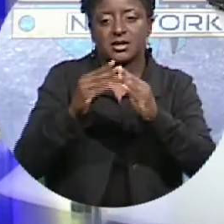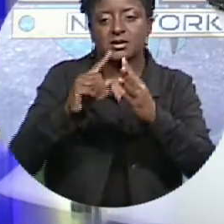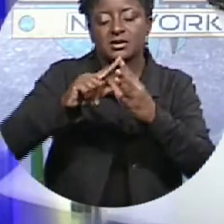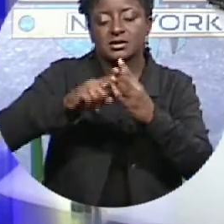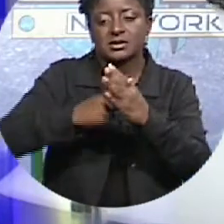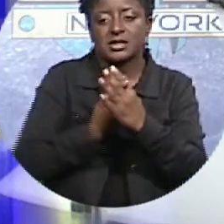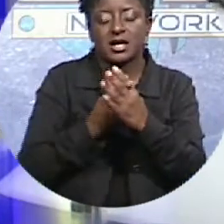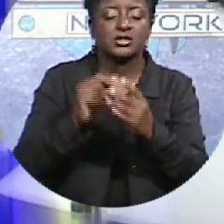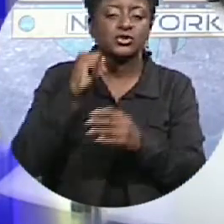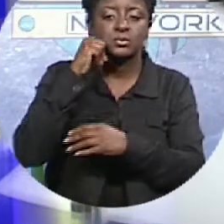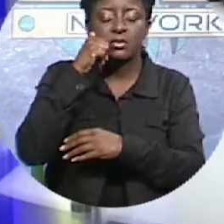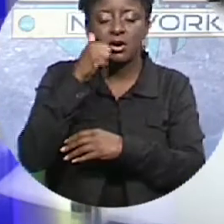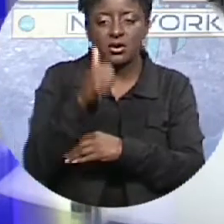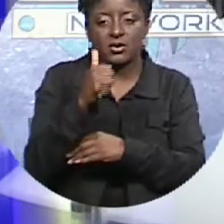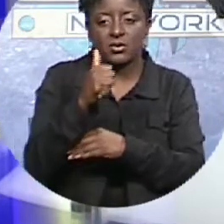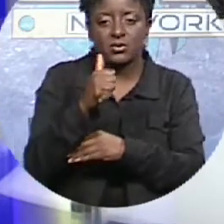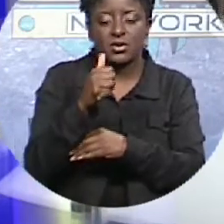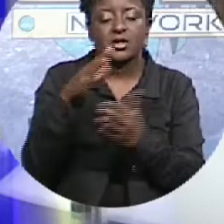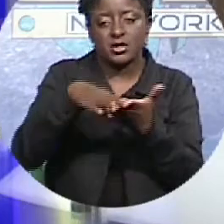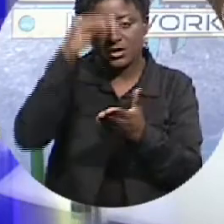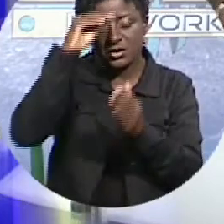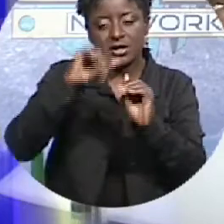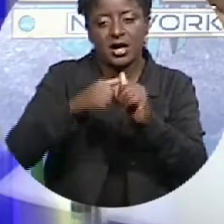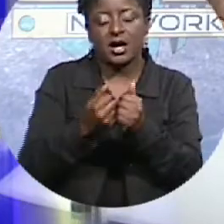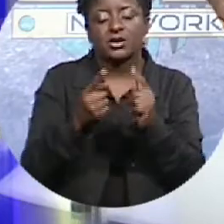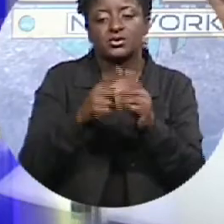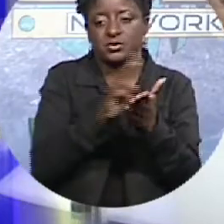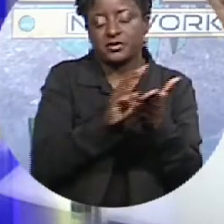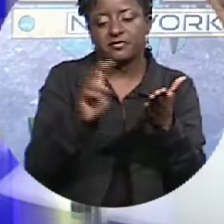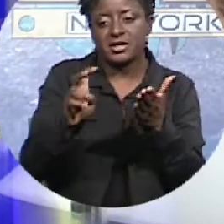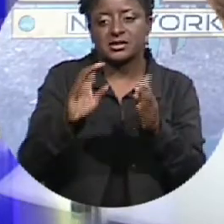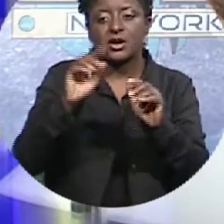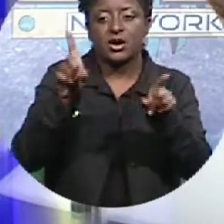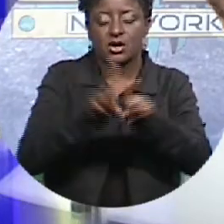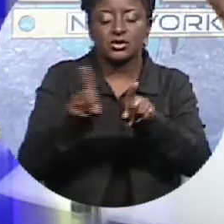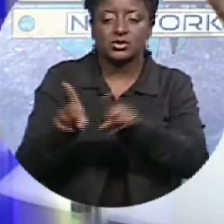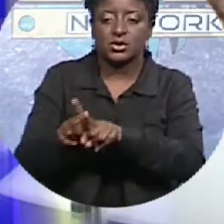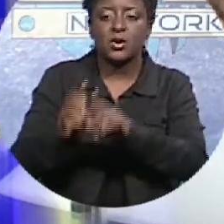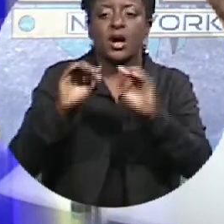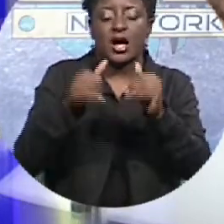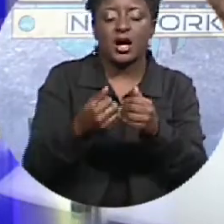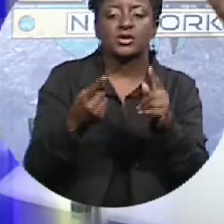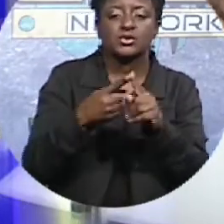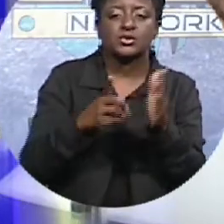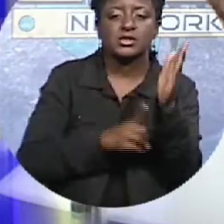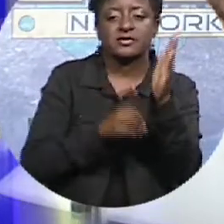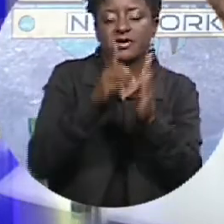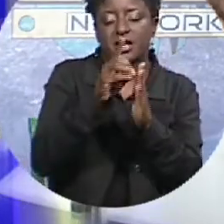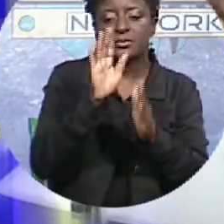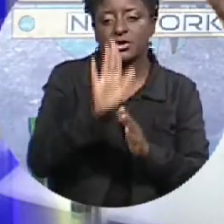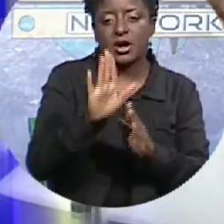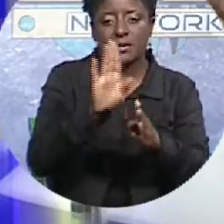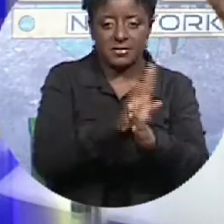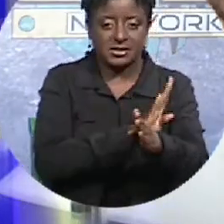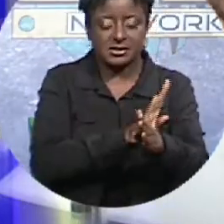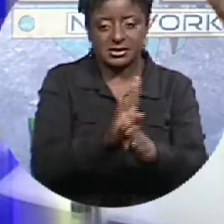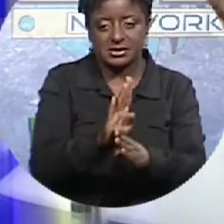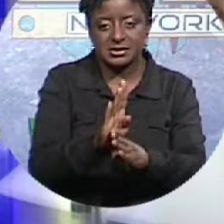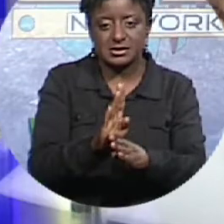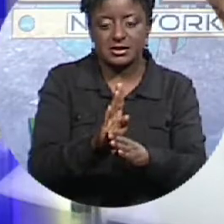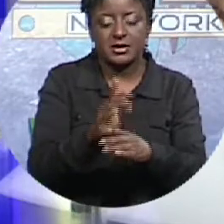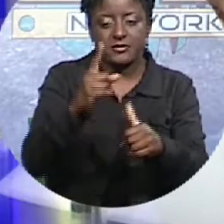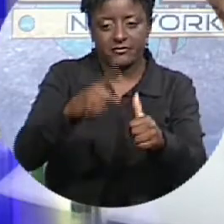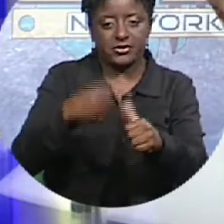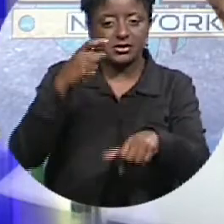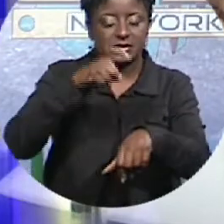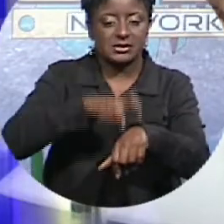The conference will also provide workshops on growing and developing your business. And as Clint Watson tells us, for the first time, the local business